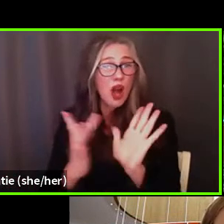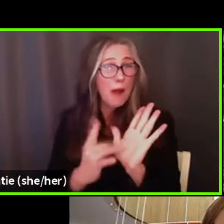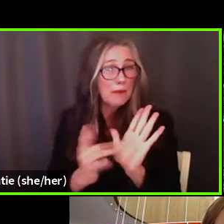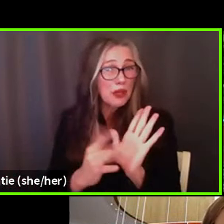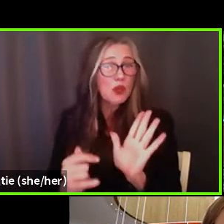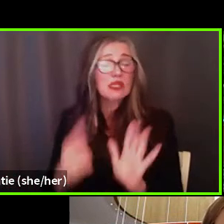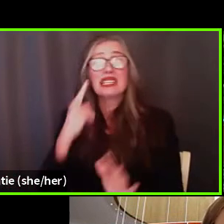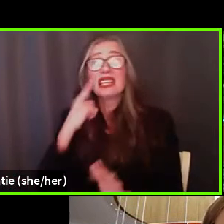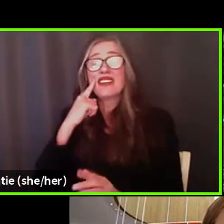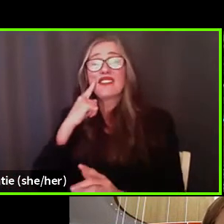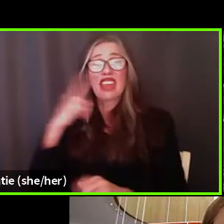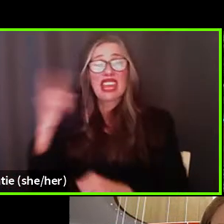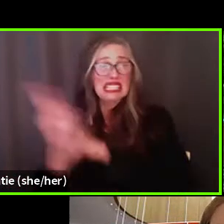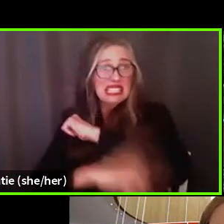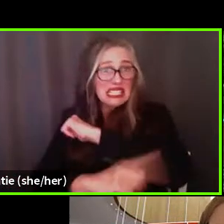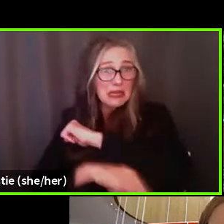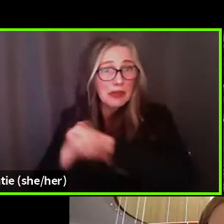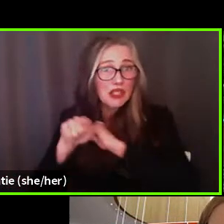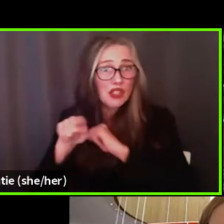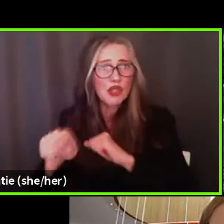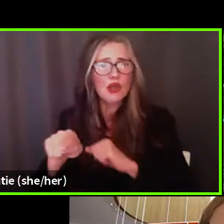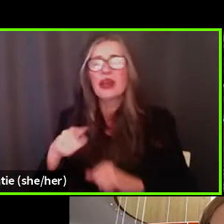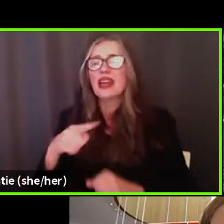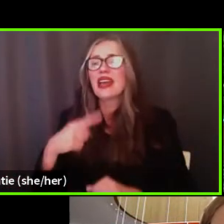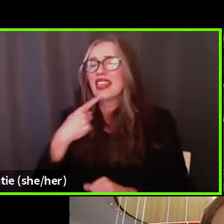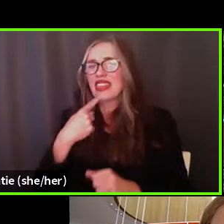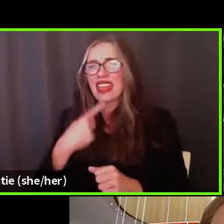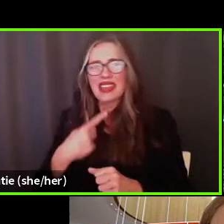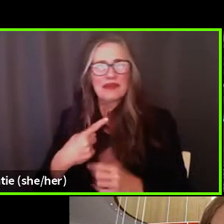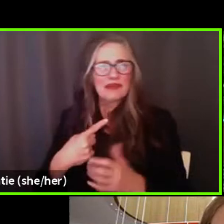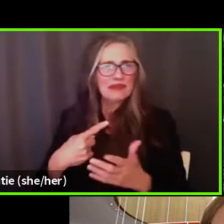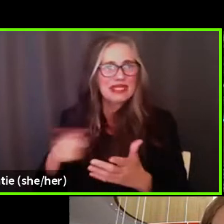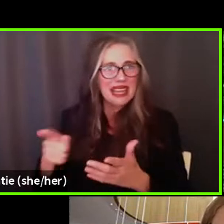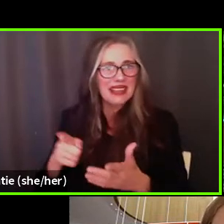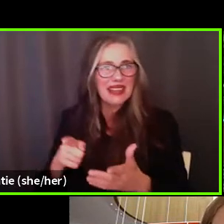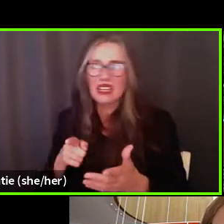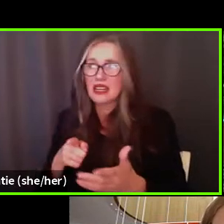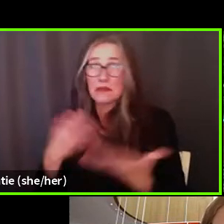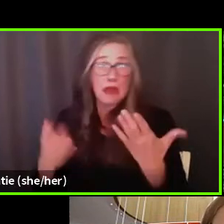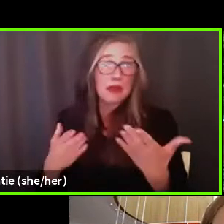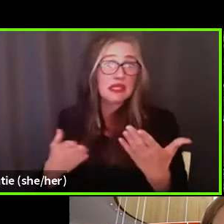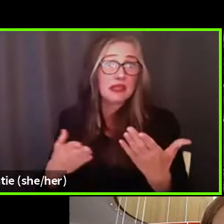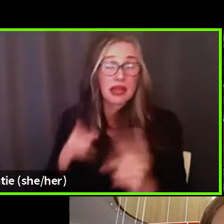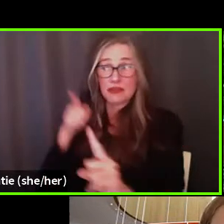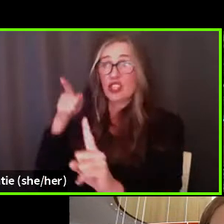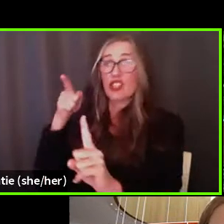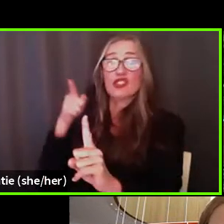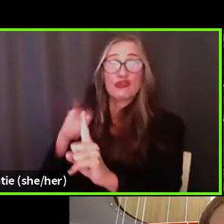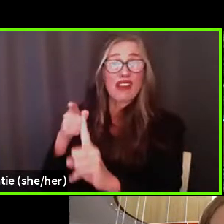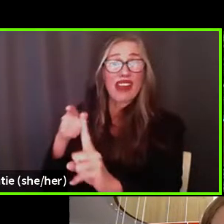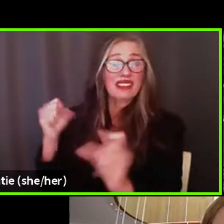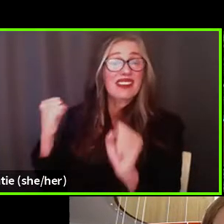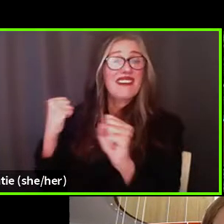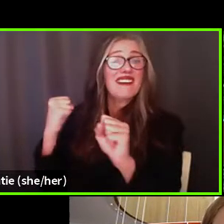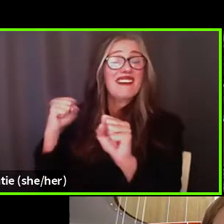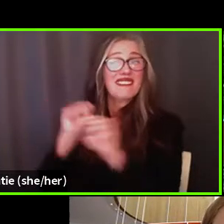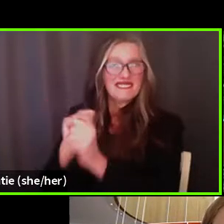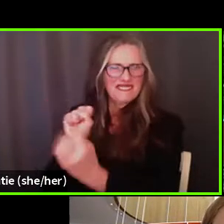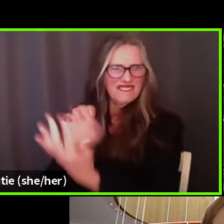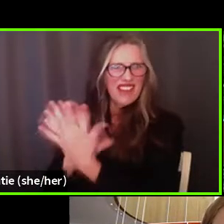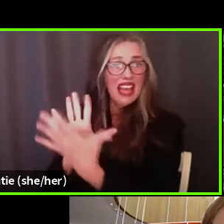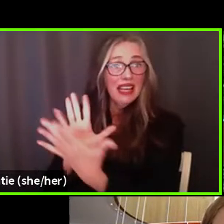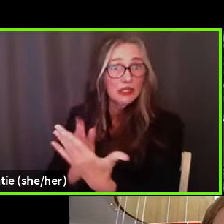infractions um conspiring encouraging and engaging in direct violence on imprisoned people by prison